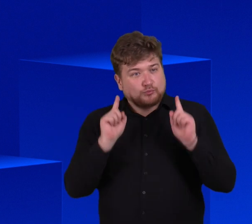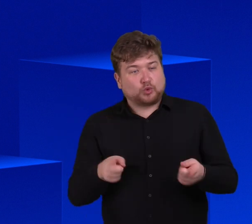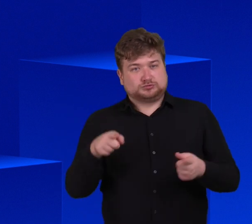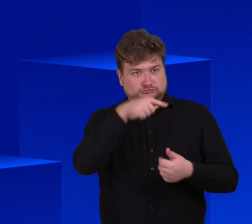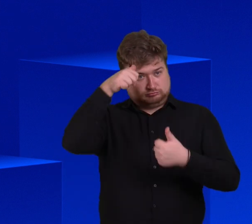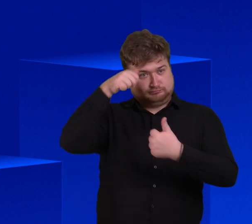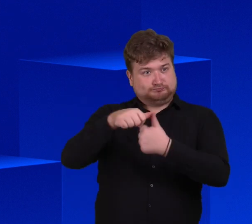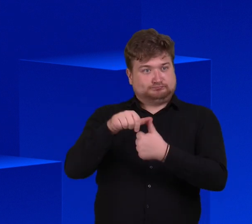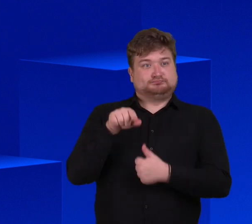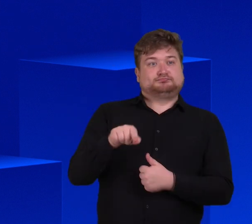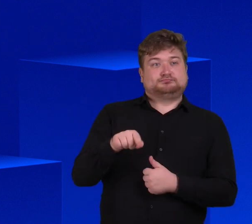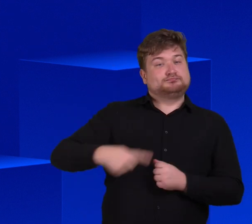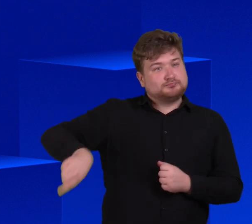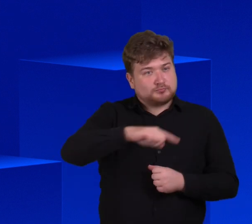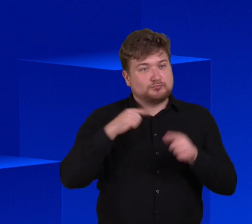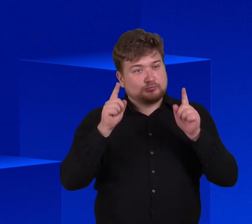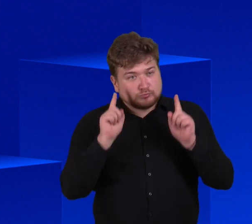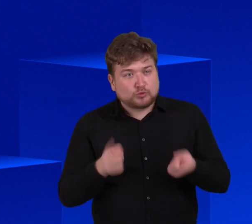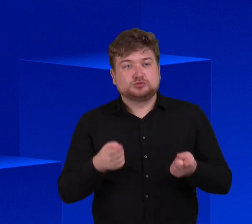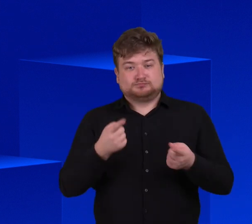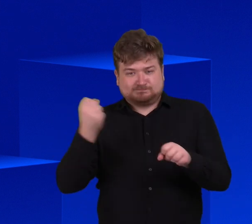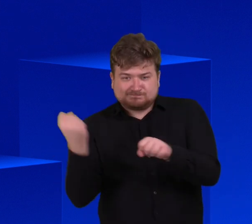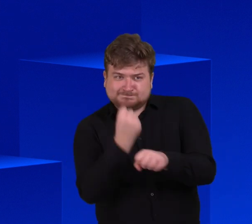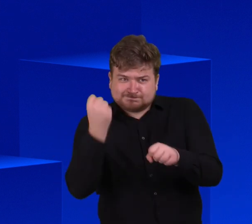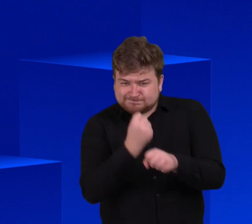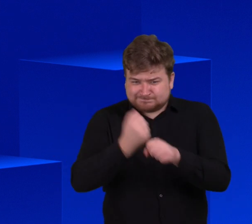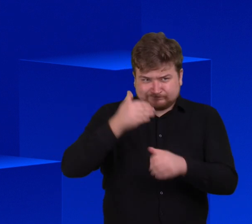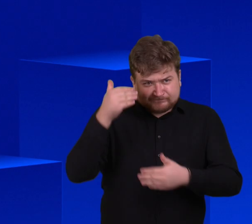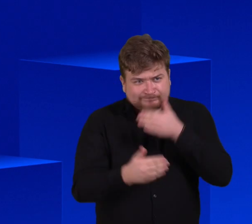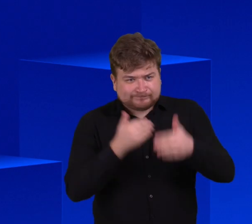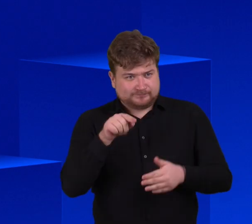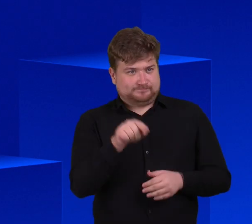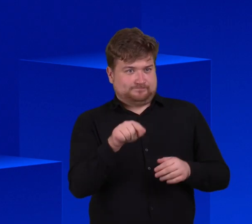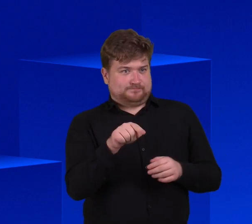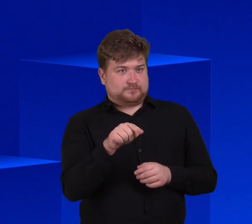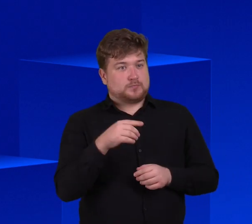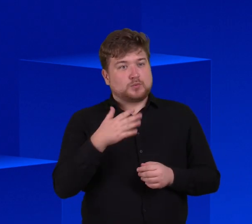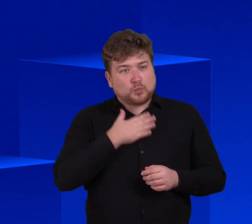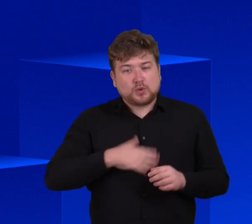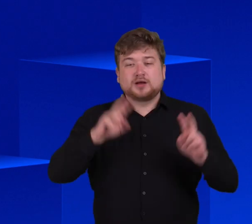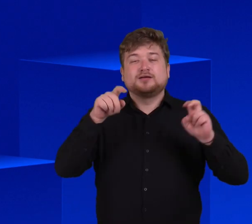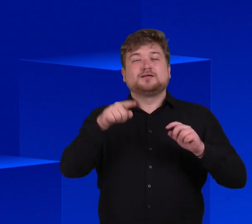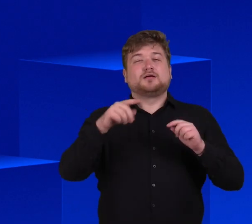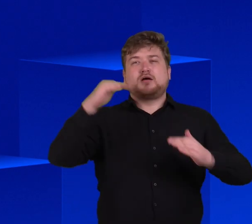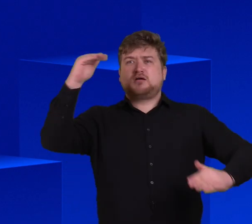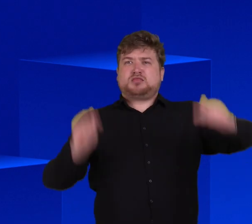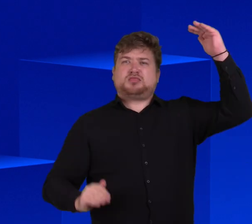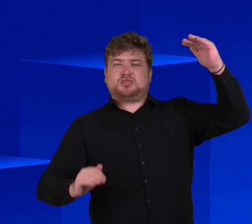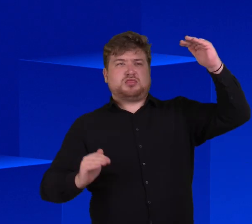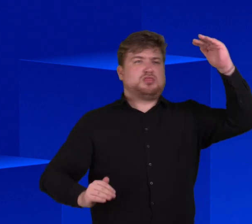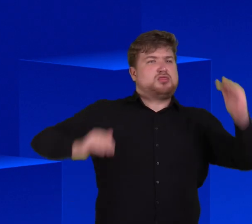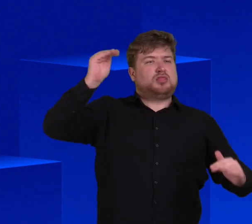divide. Another divide is of more recent character, the digital divide. There is